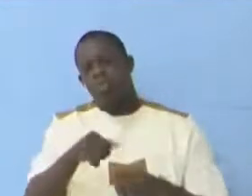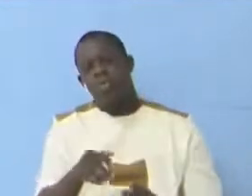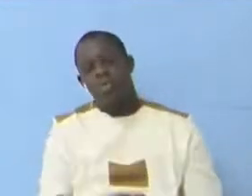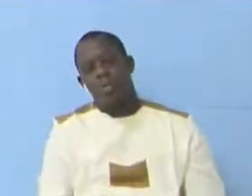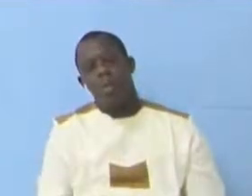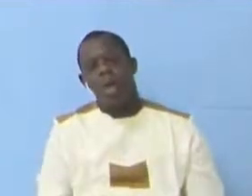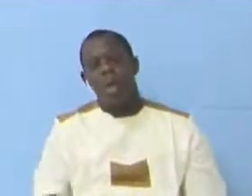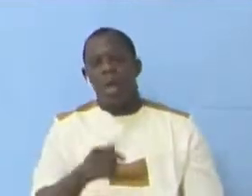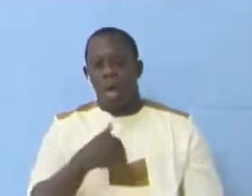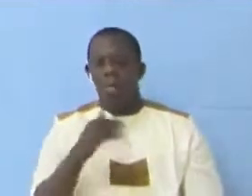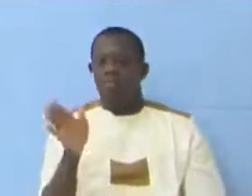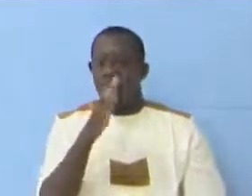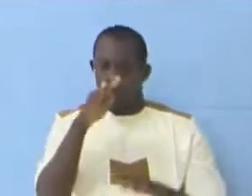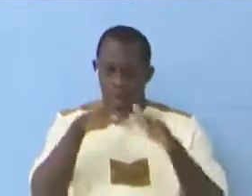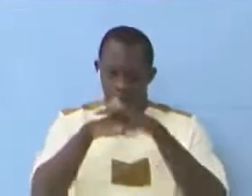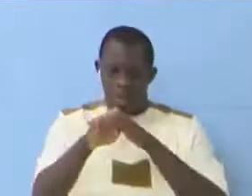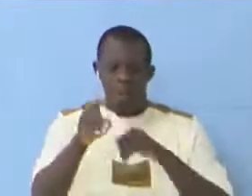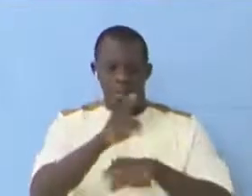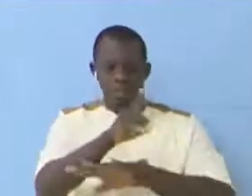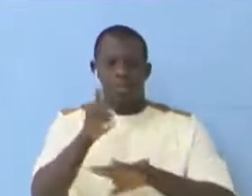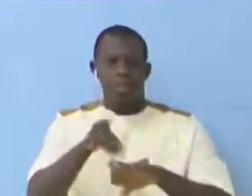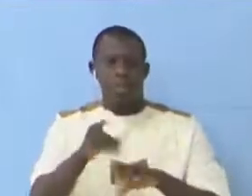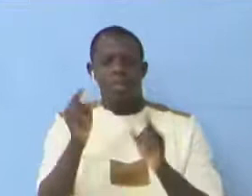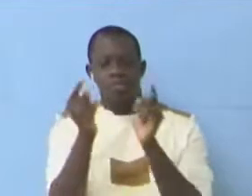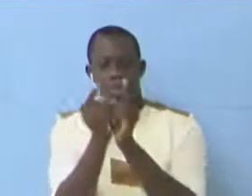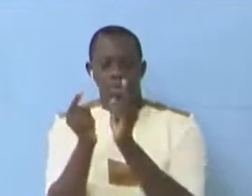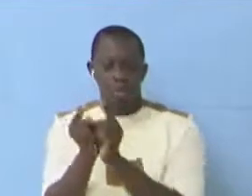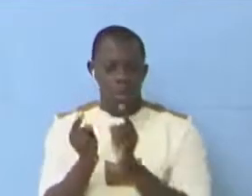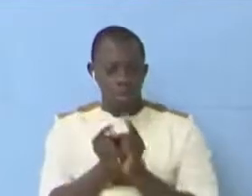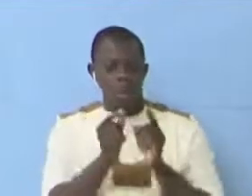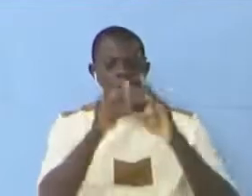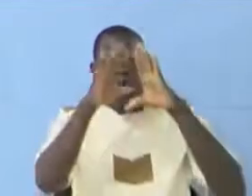So I went in, found officers seated.